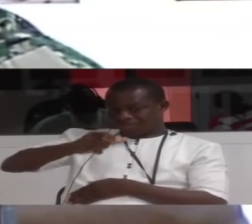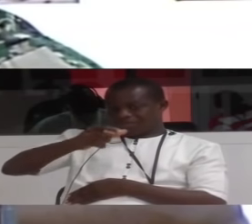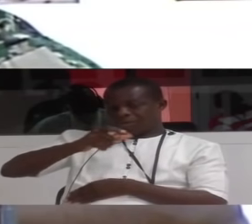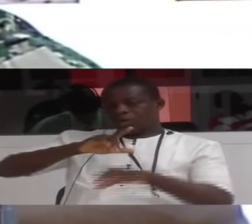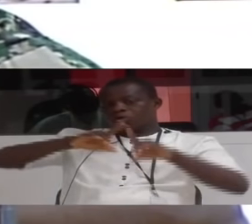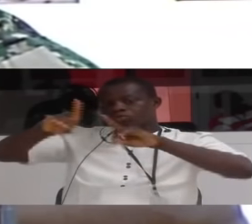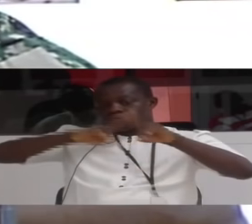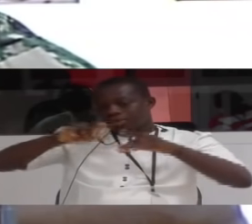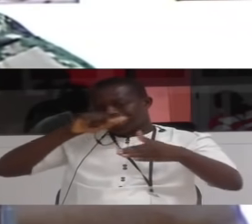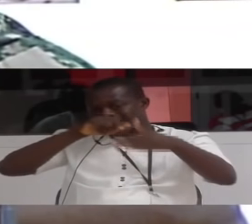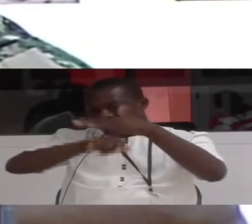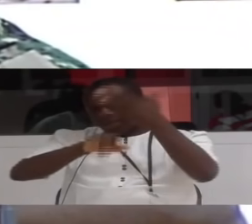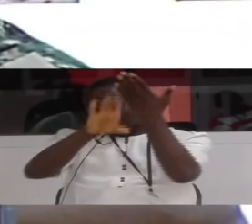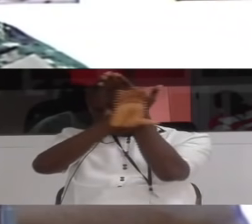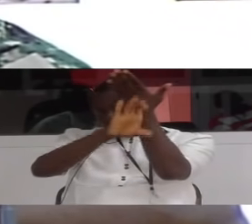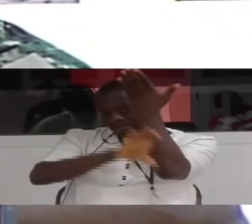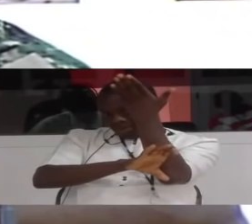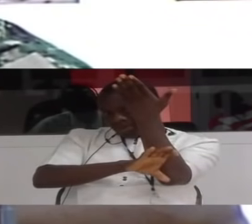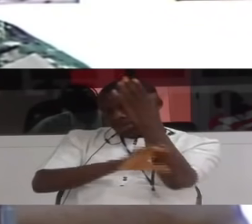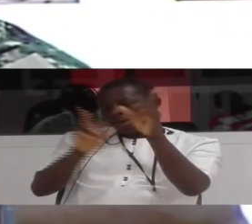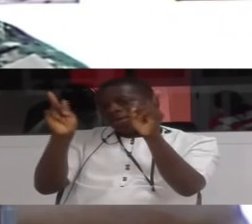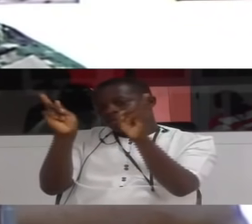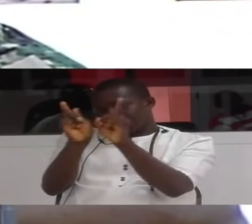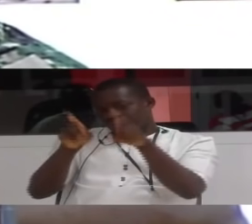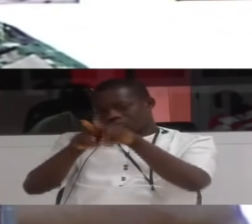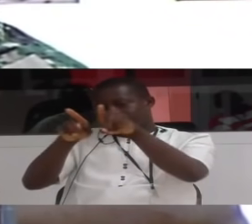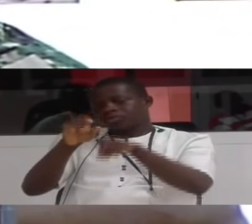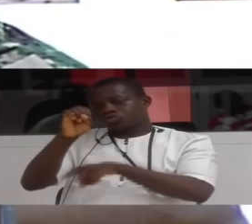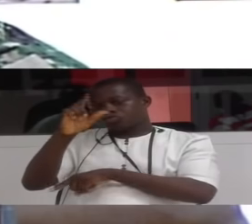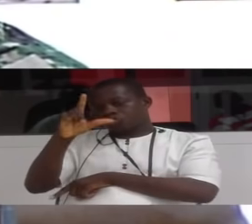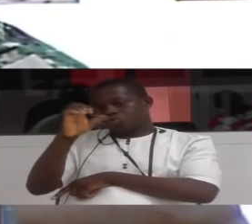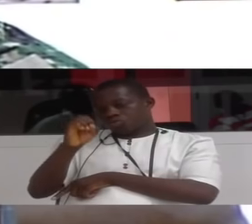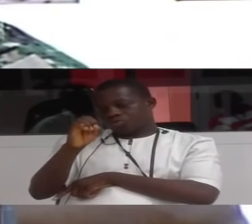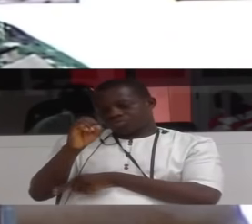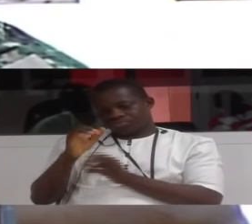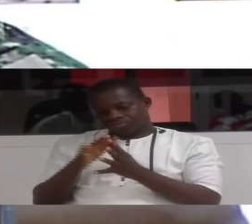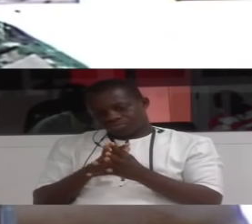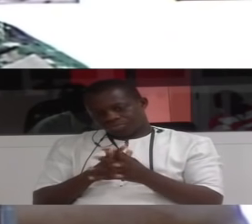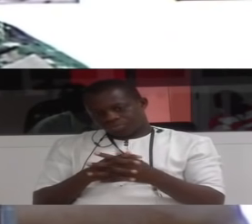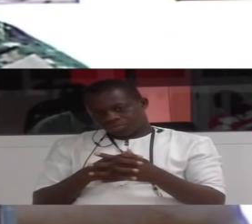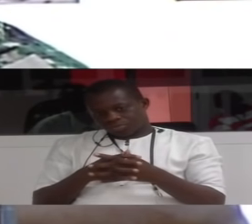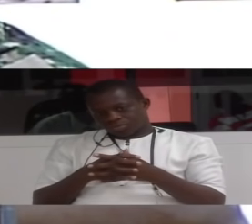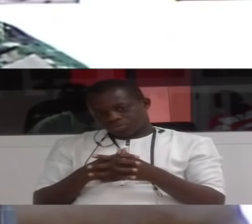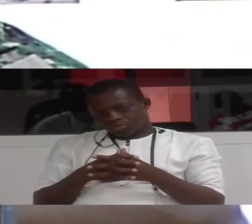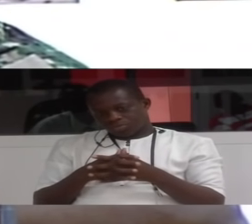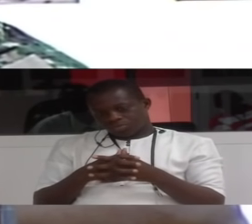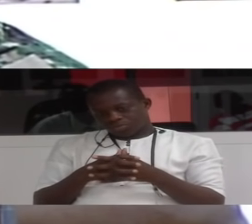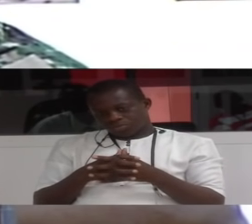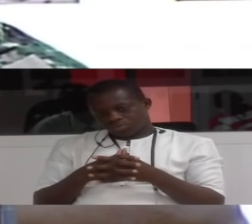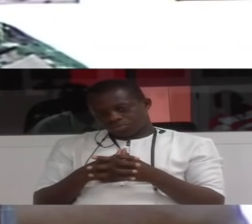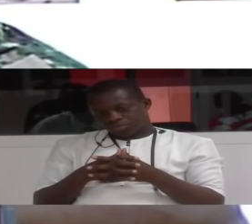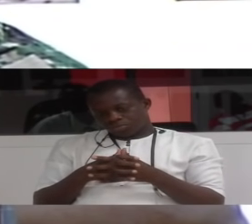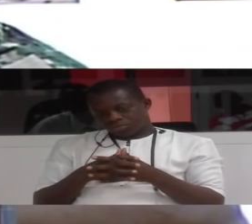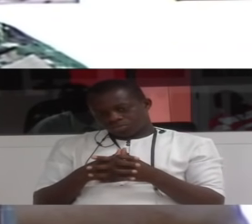bir Casamance bi ne fofu lañu dajé ak mom. But they have a discussion with Solo about a particular village in Casamance where they